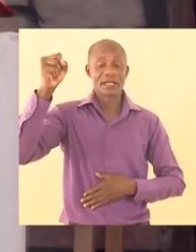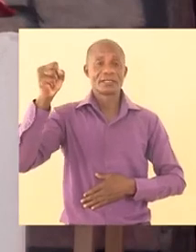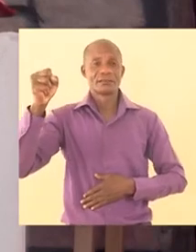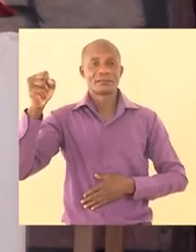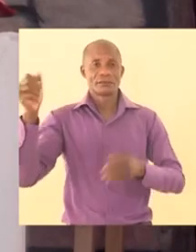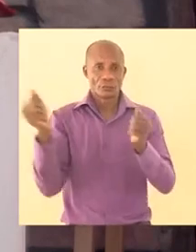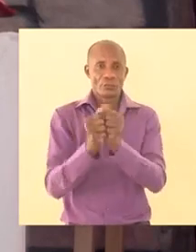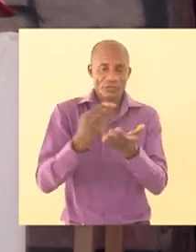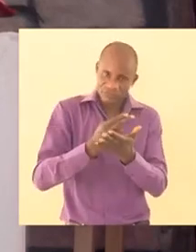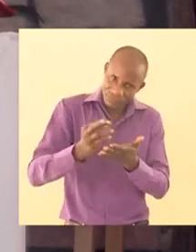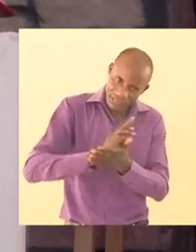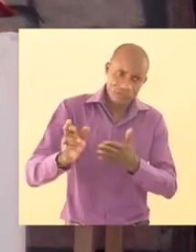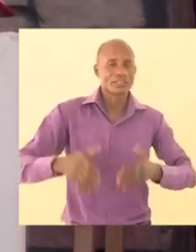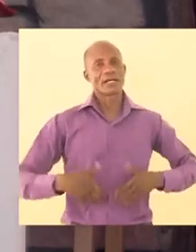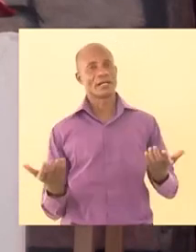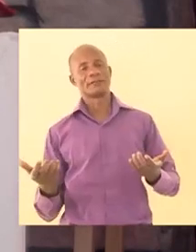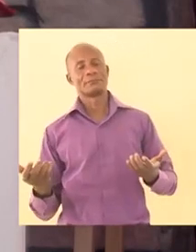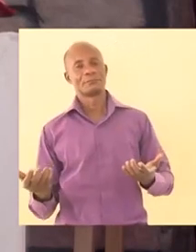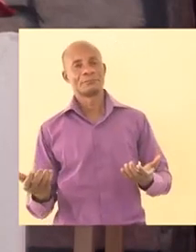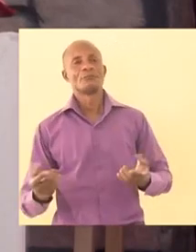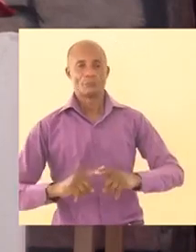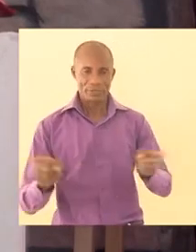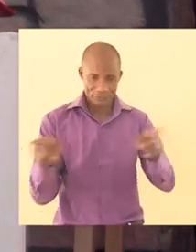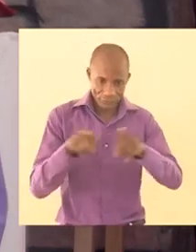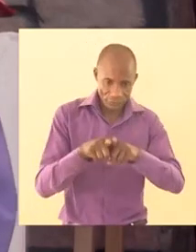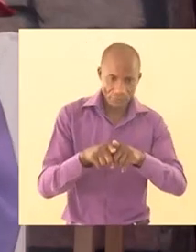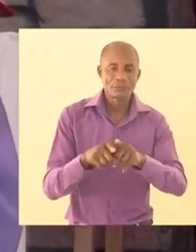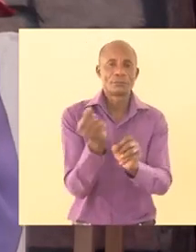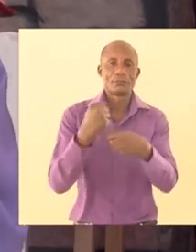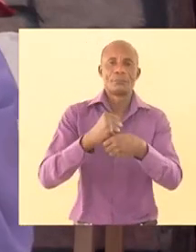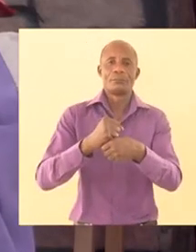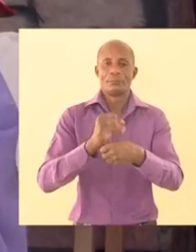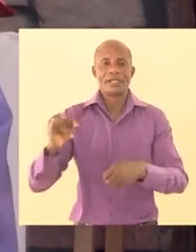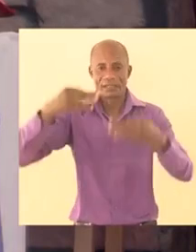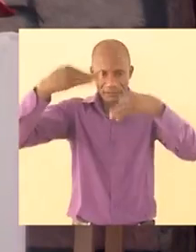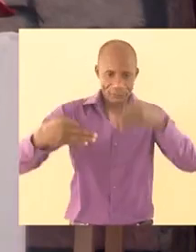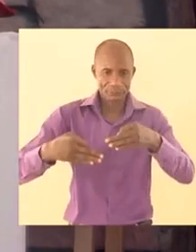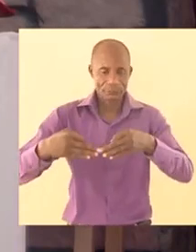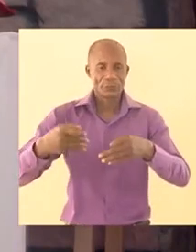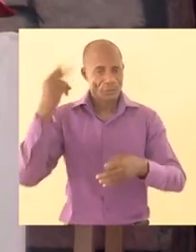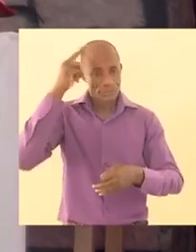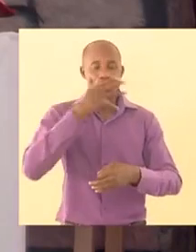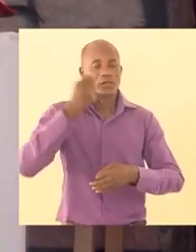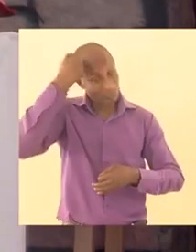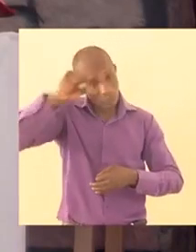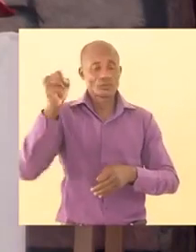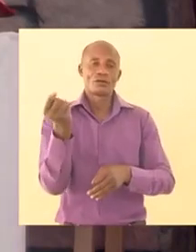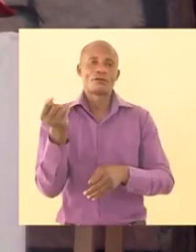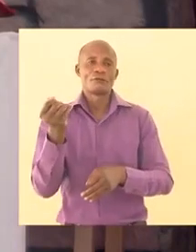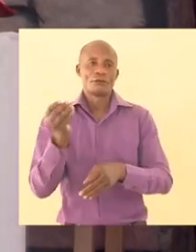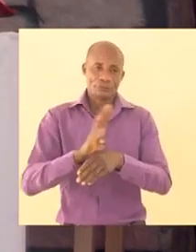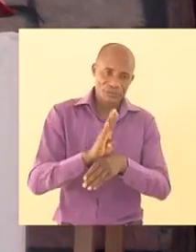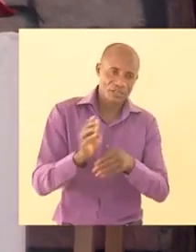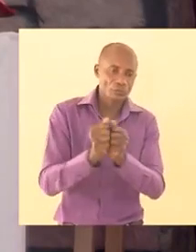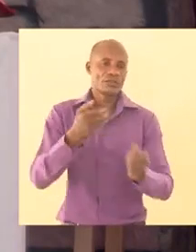action with his righteous indignation, with his righteous anger, but also he was making a judgment. He was protesting against the commercialization of